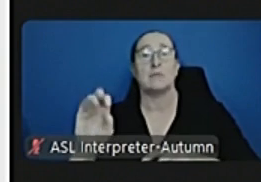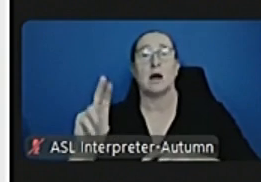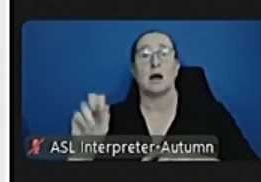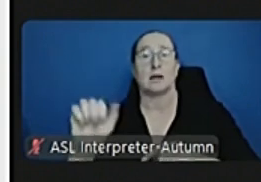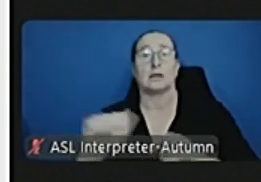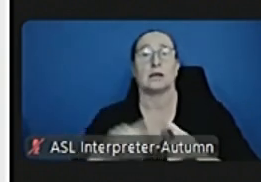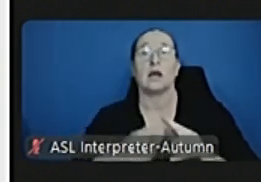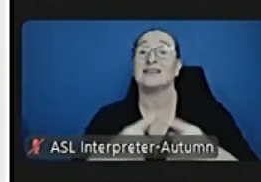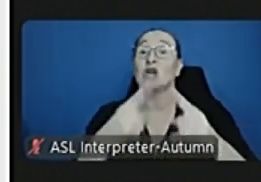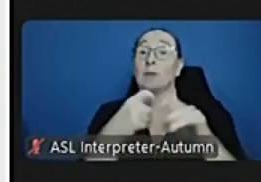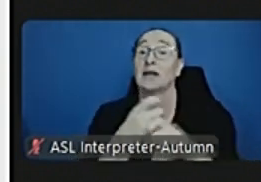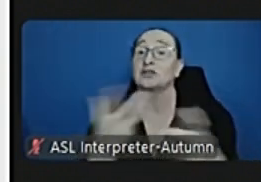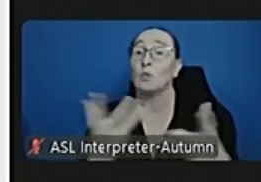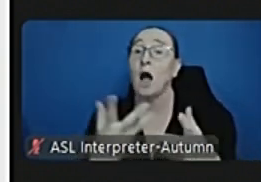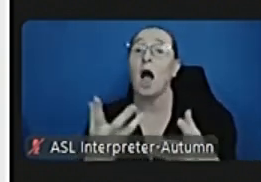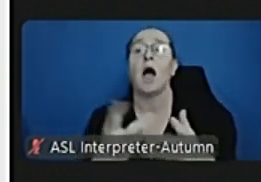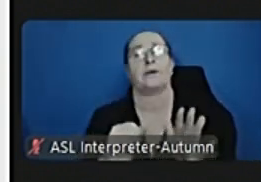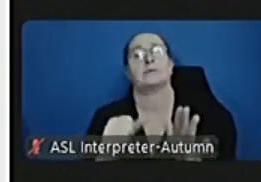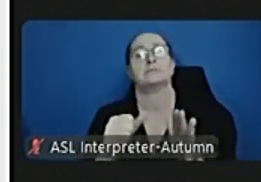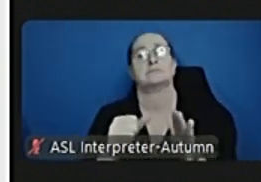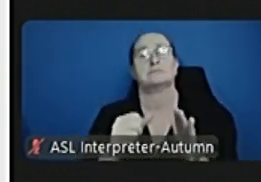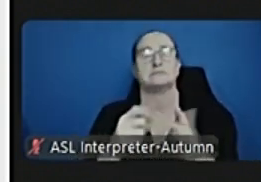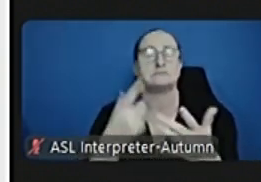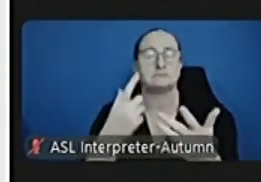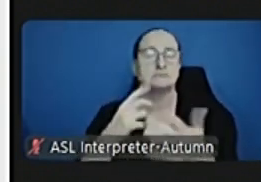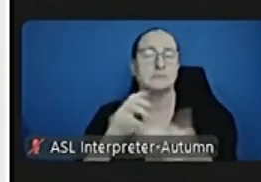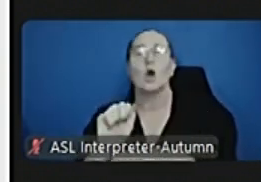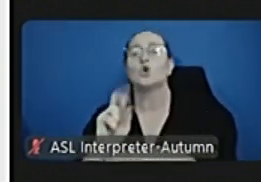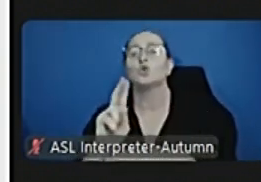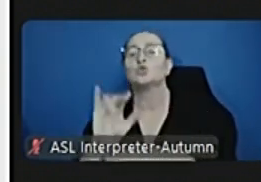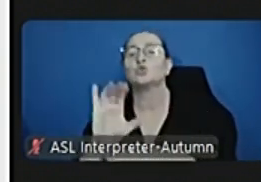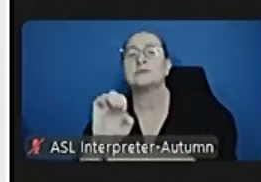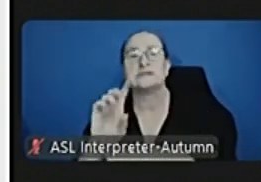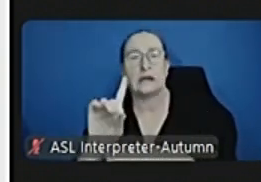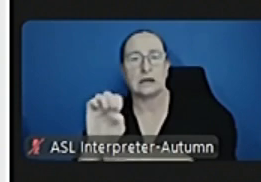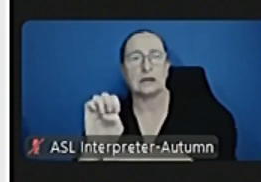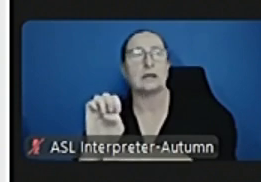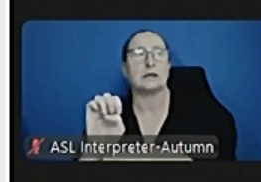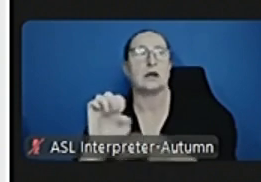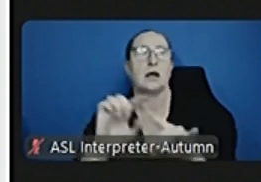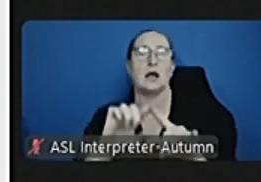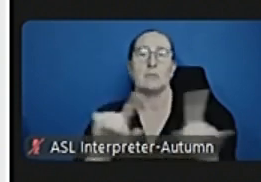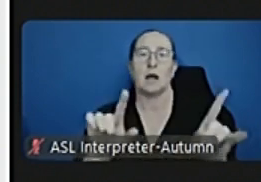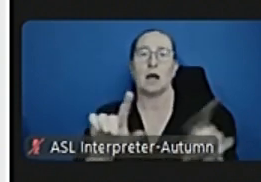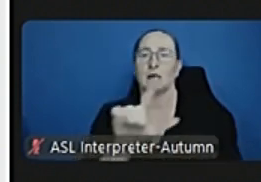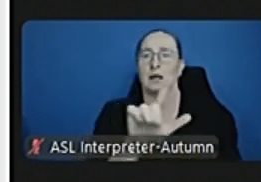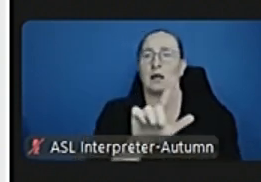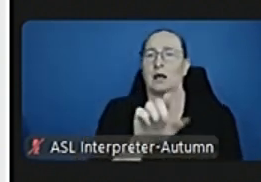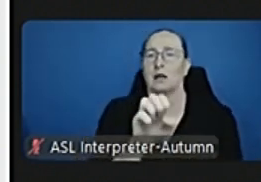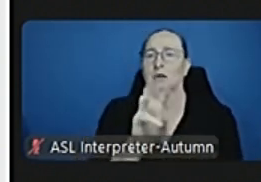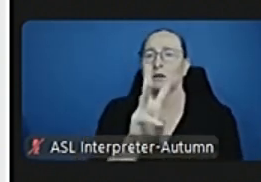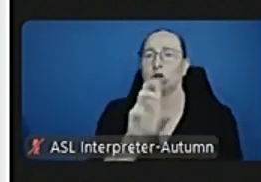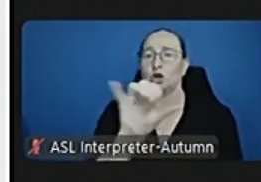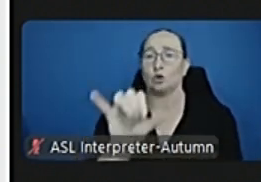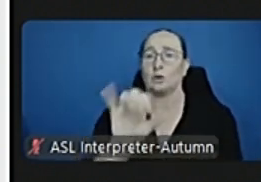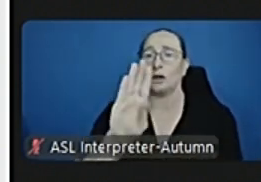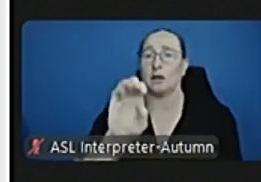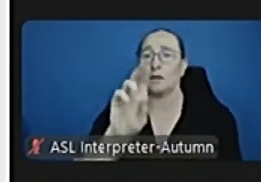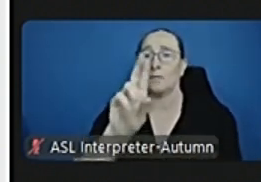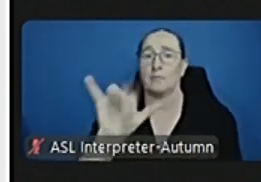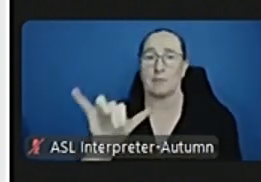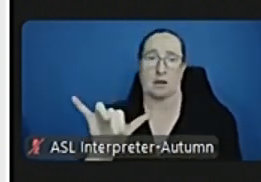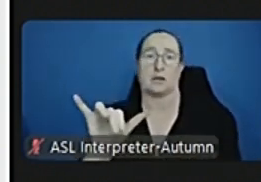suicide. So he died of suicide, but Lewy body dementia is more common than we